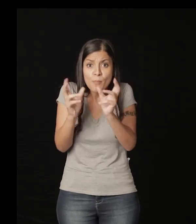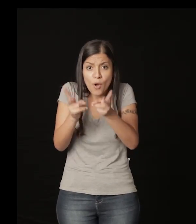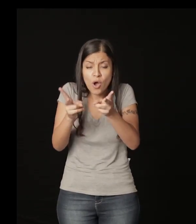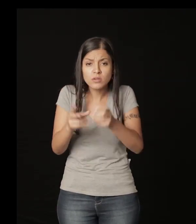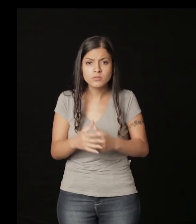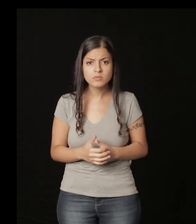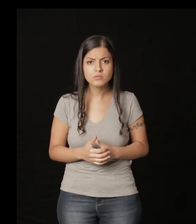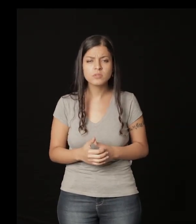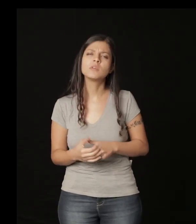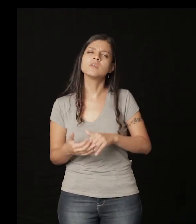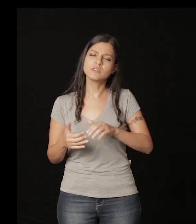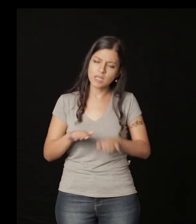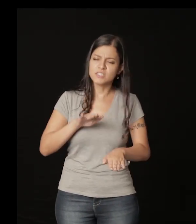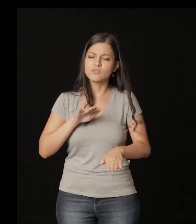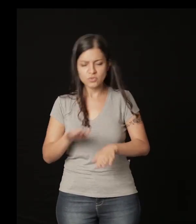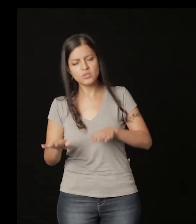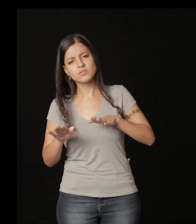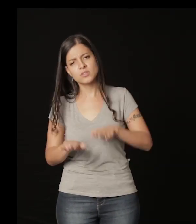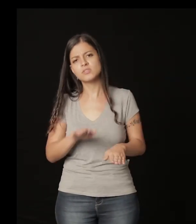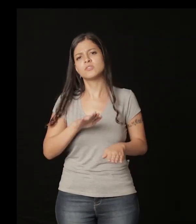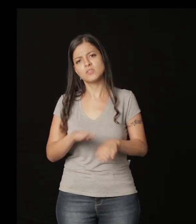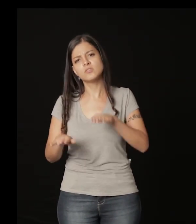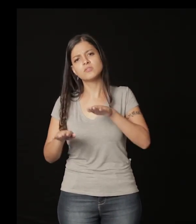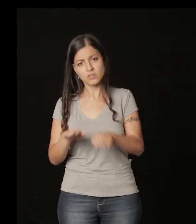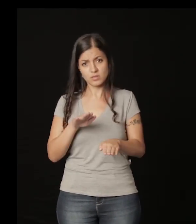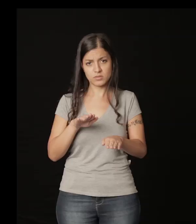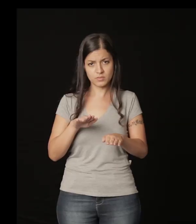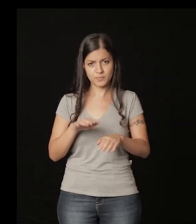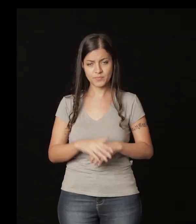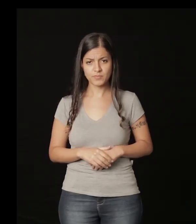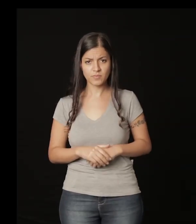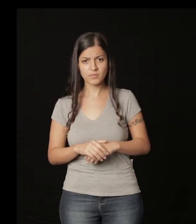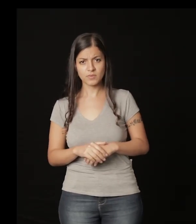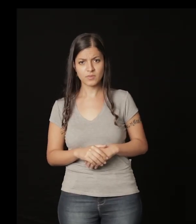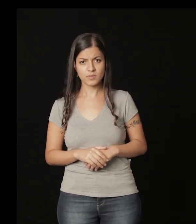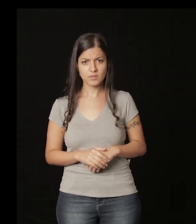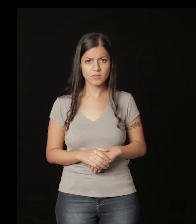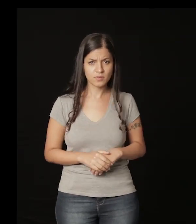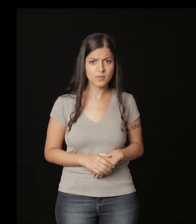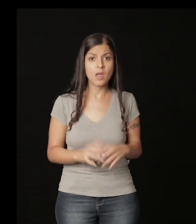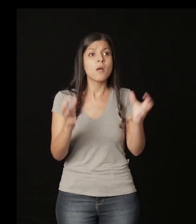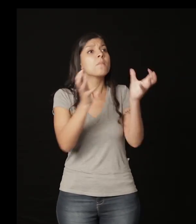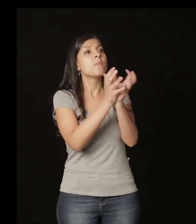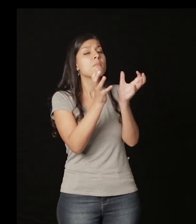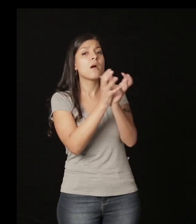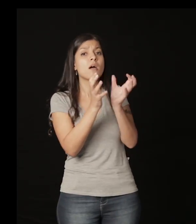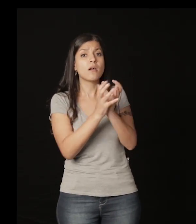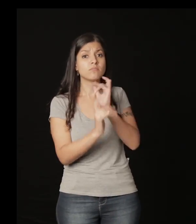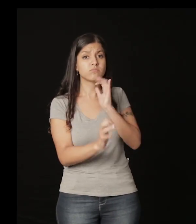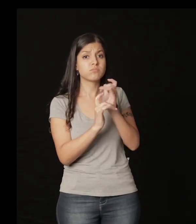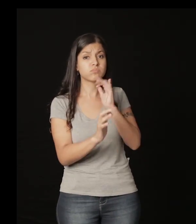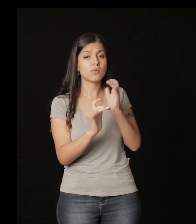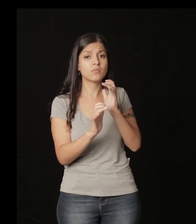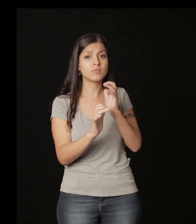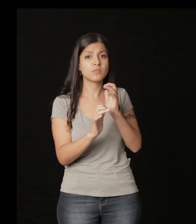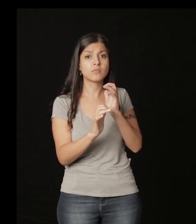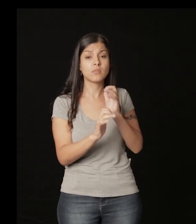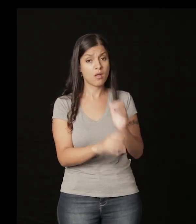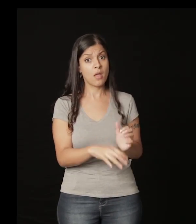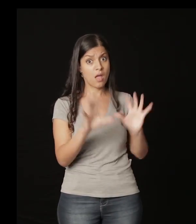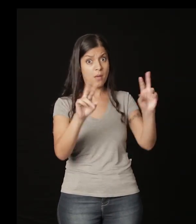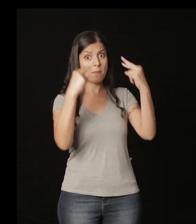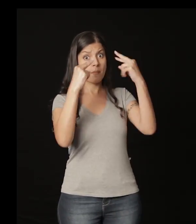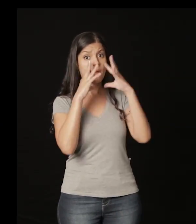Keep it tight. Left, right, left, right, left, right, left. Go